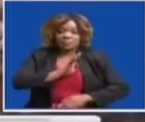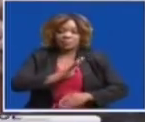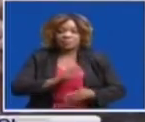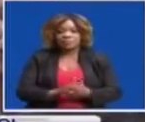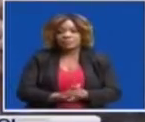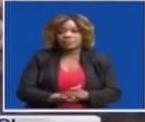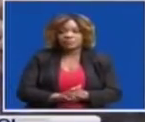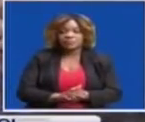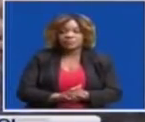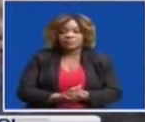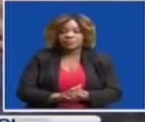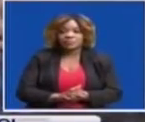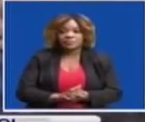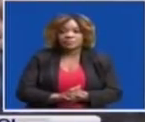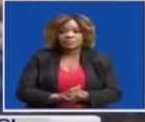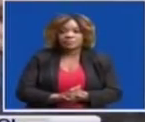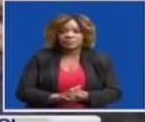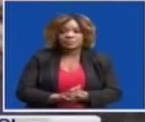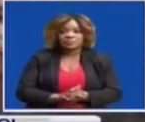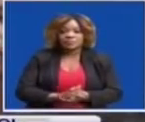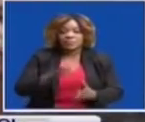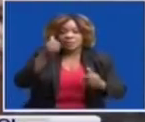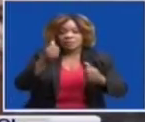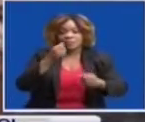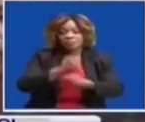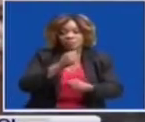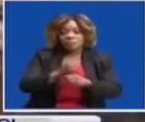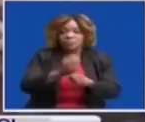and taking care of the elderly people in our communities.